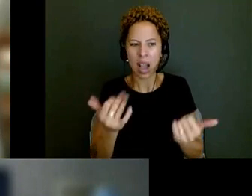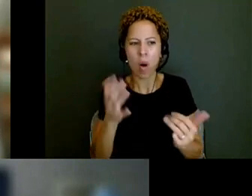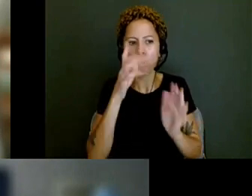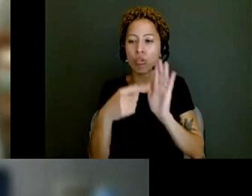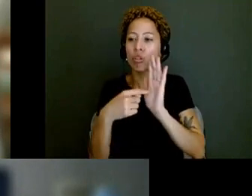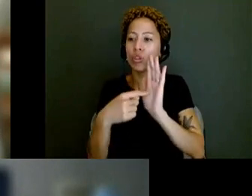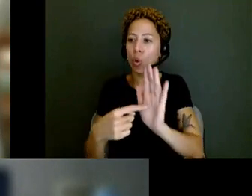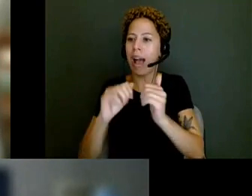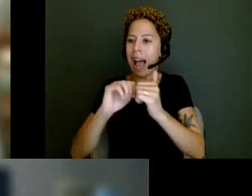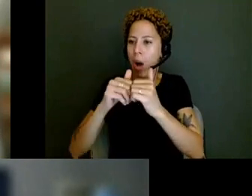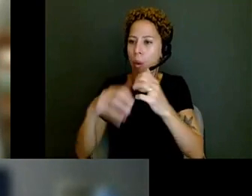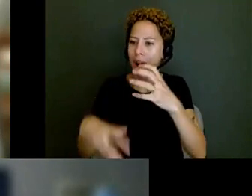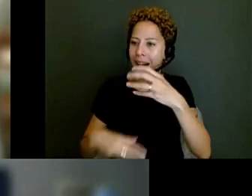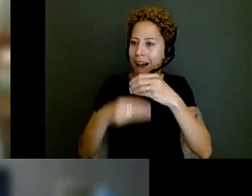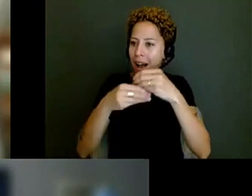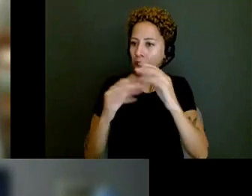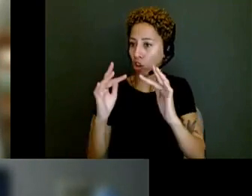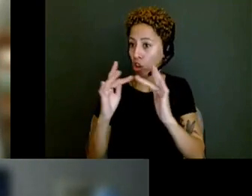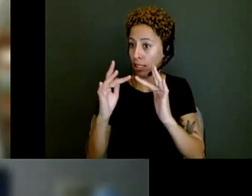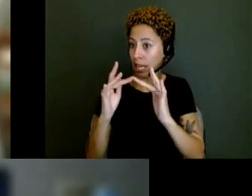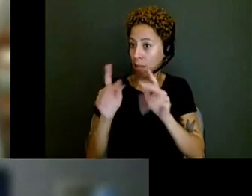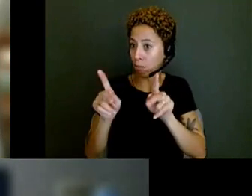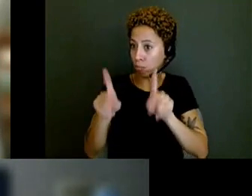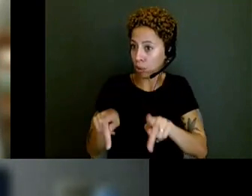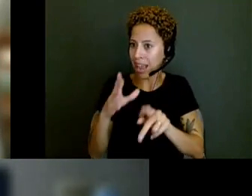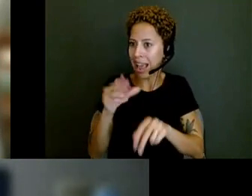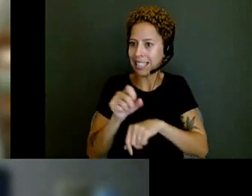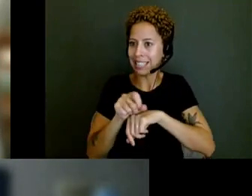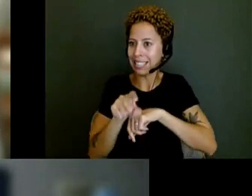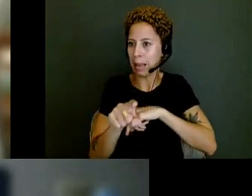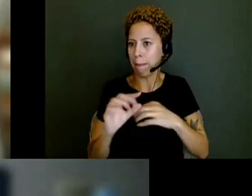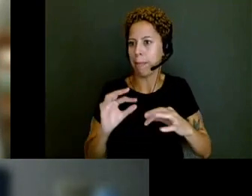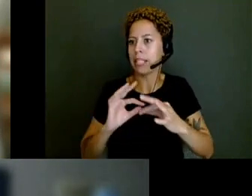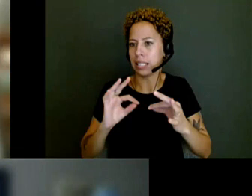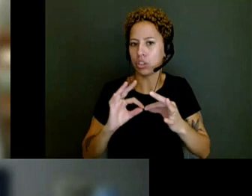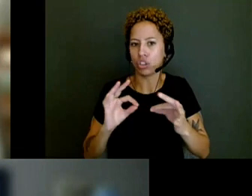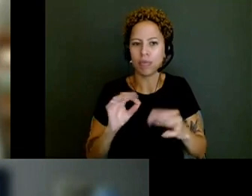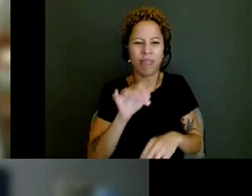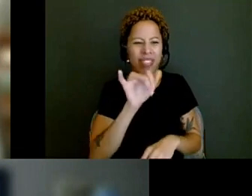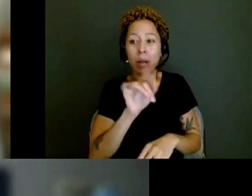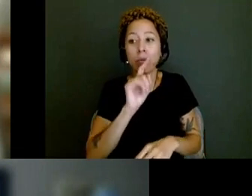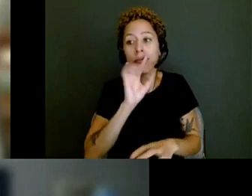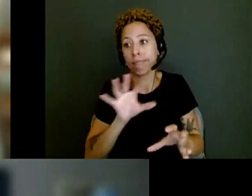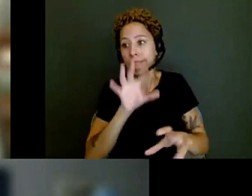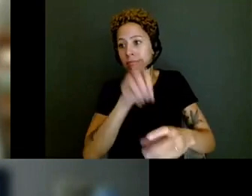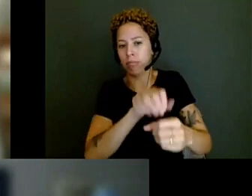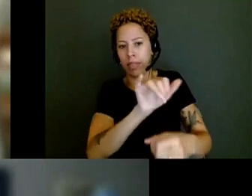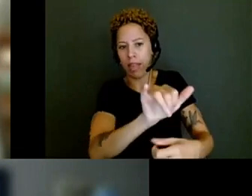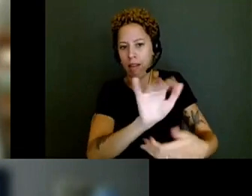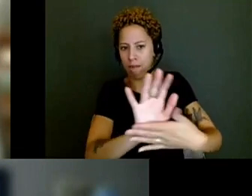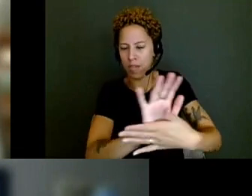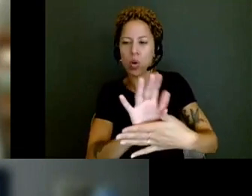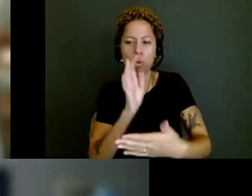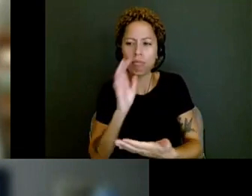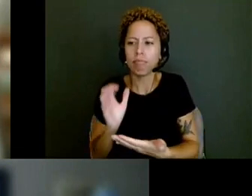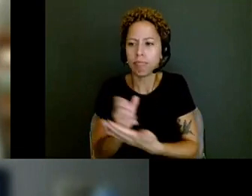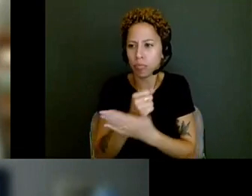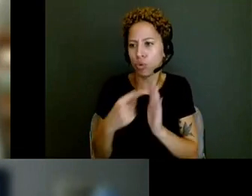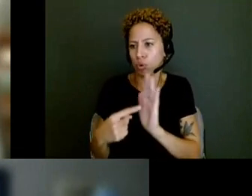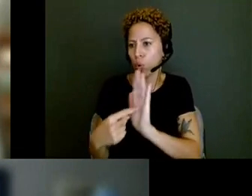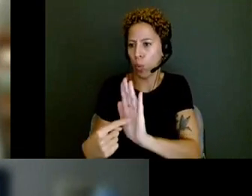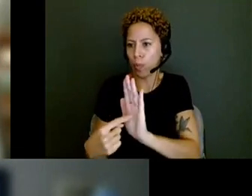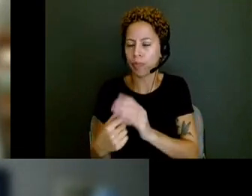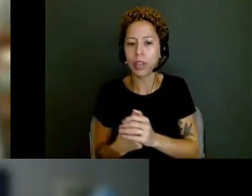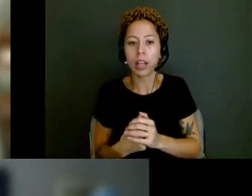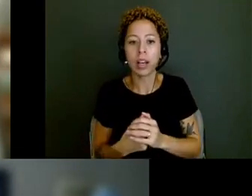and then messaging them. This is basically the process that's detailed in this video. I'm going to add the contact manually, but the